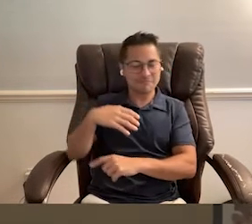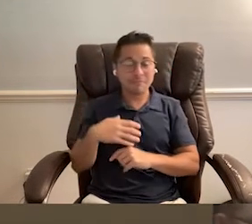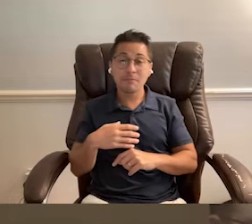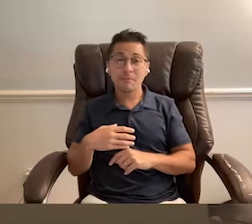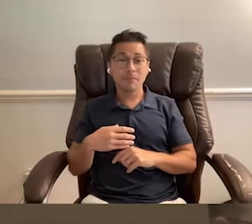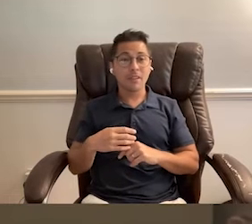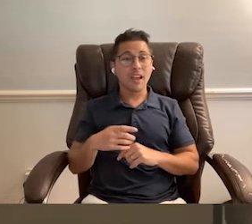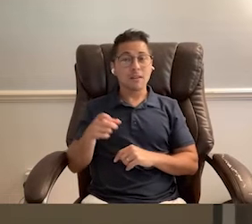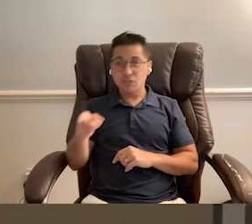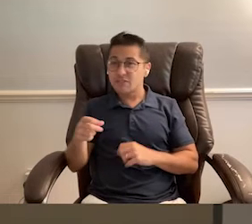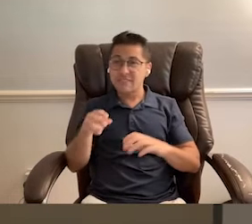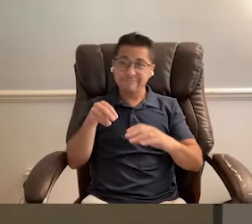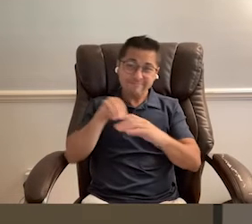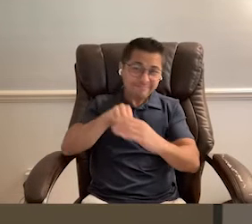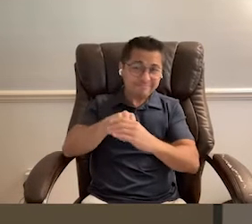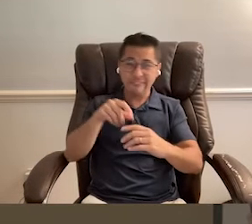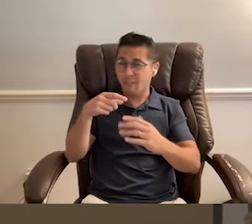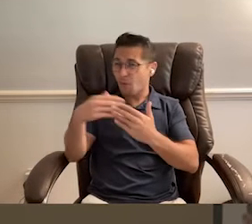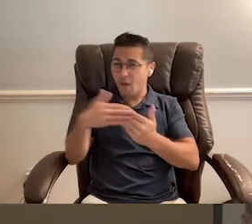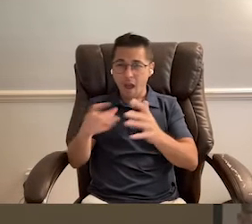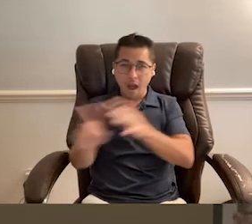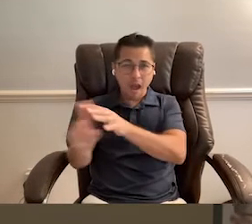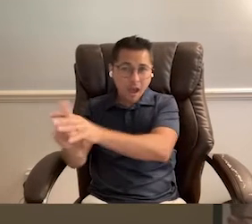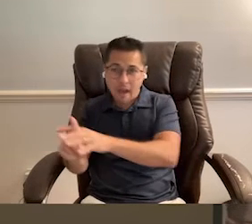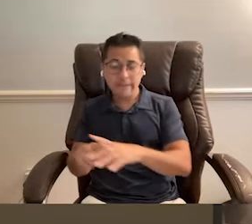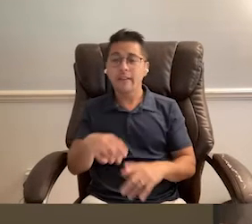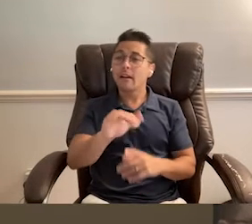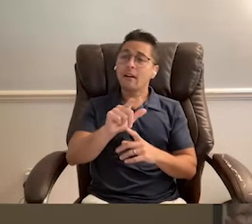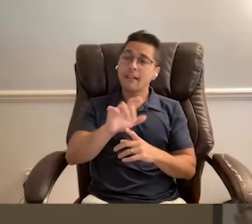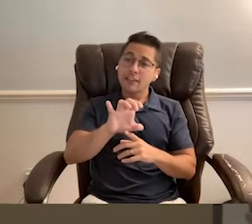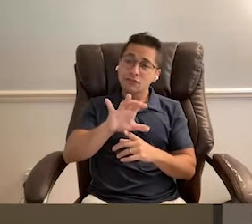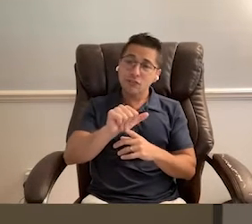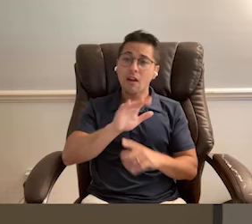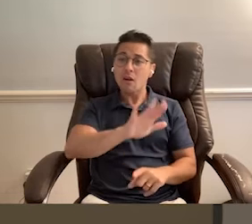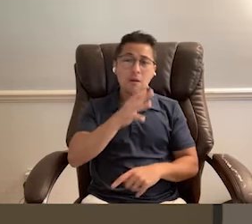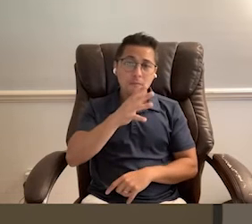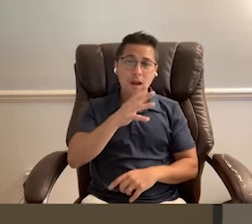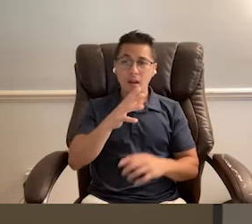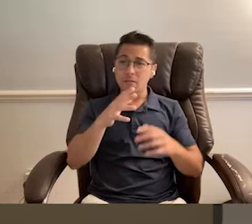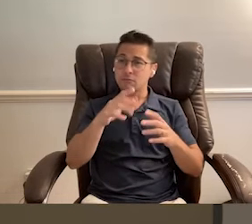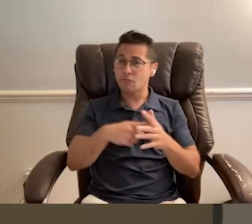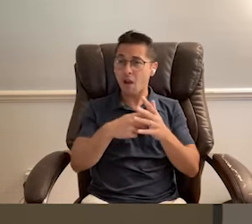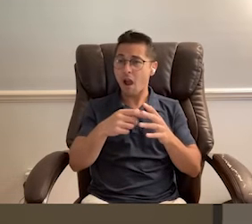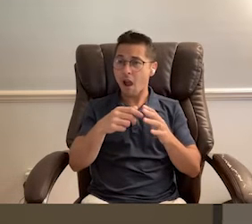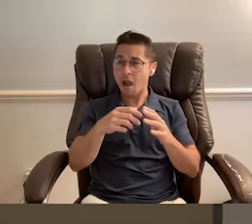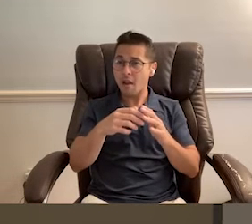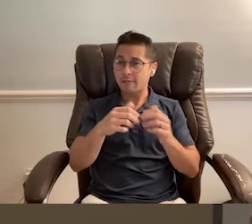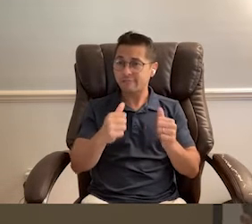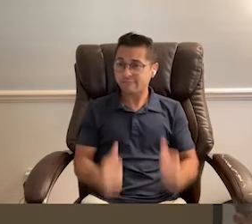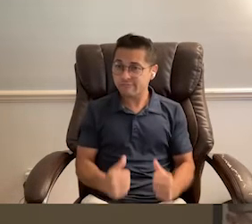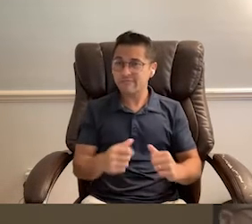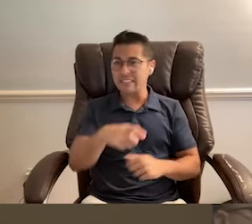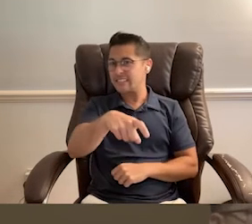whatever expenses come up. You have Alicia down here whose mom is starting to age a little bit, needs help, wants to get a wheelchair accessible van.